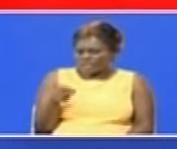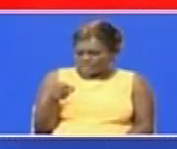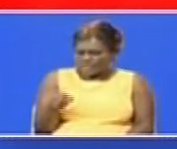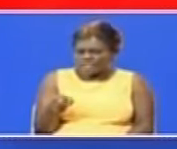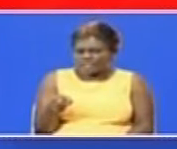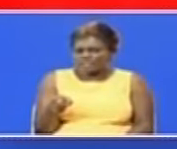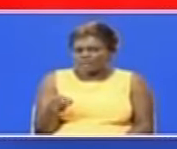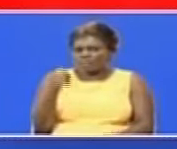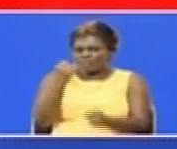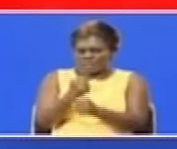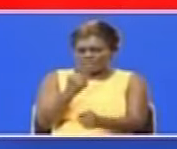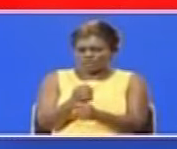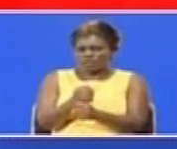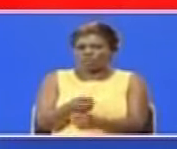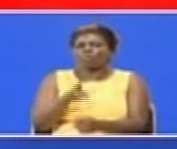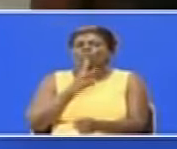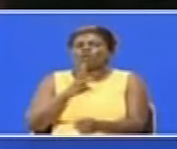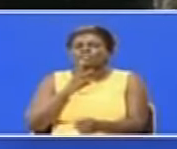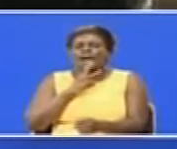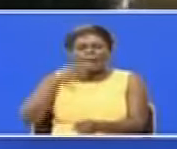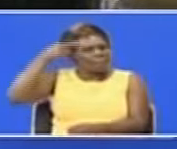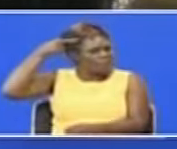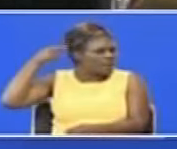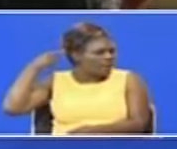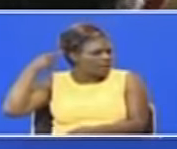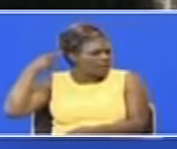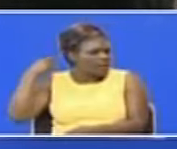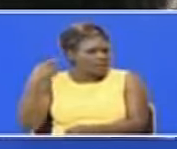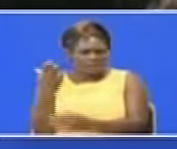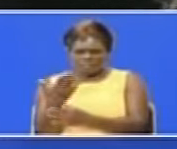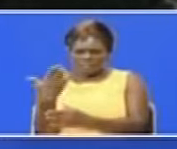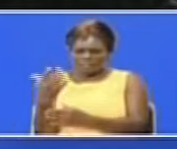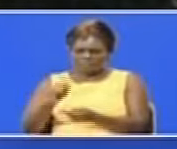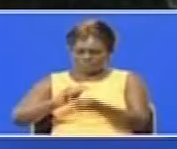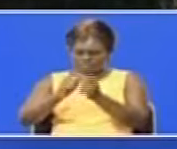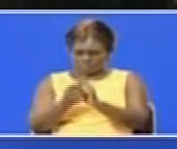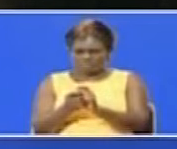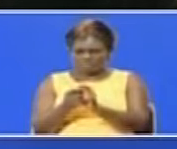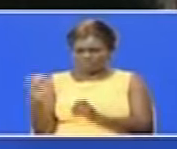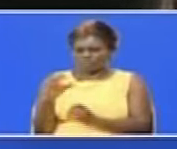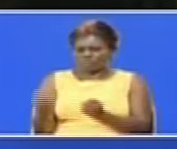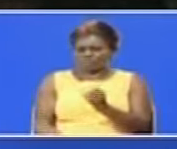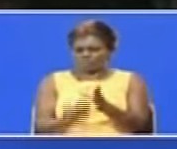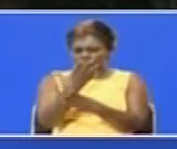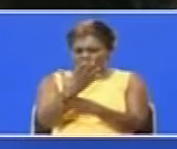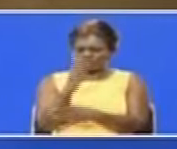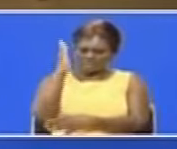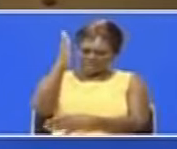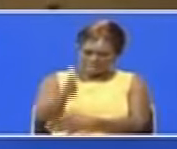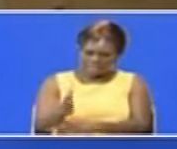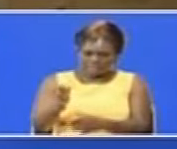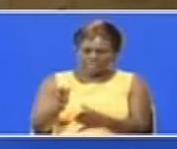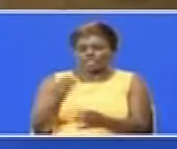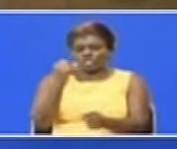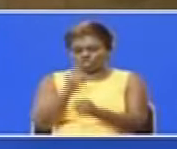does is, you know, it makes our water go black. Through paper recycling, Chandaria Industries has created both direct and